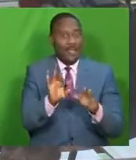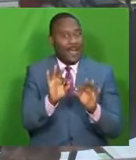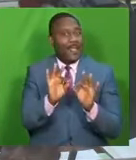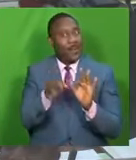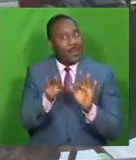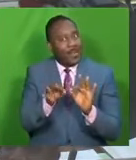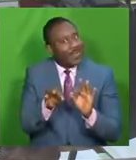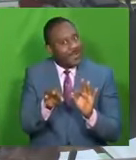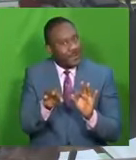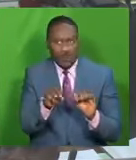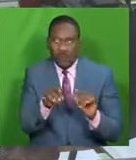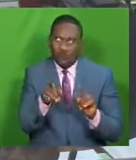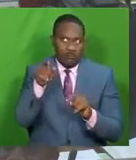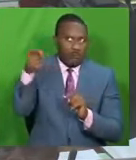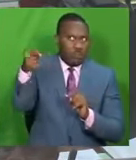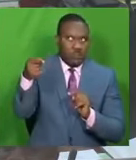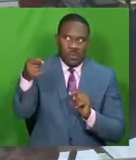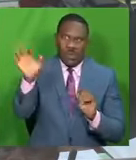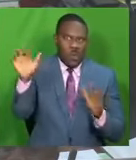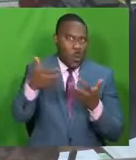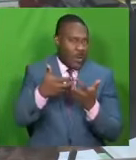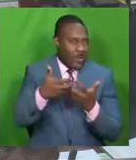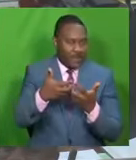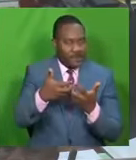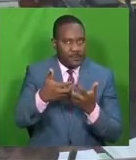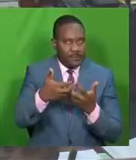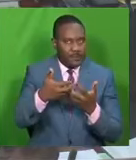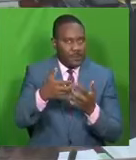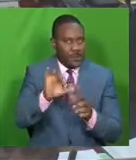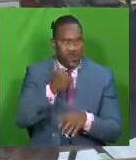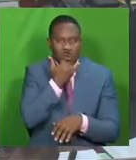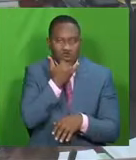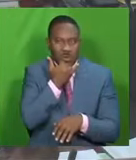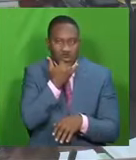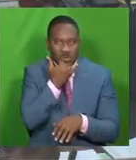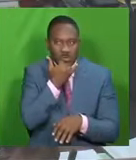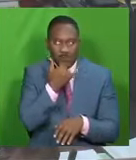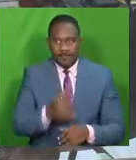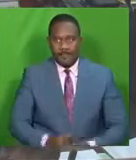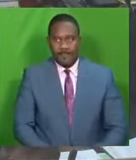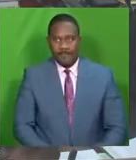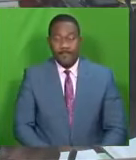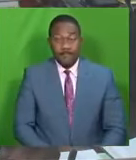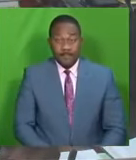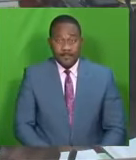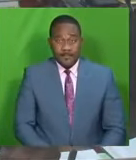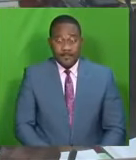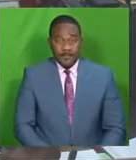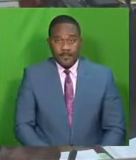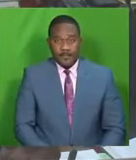respect of Mr. Speaker's decision is what is wrong. All right? Mr. Speaker,